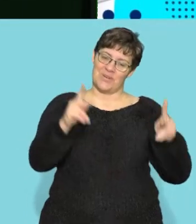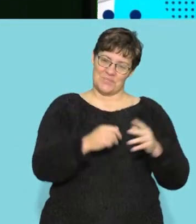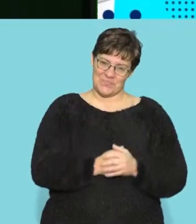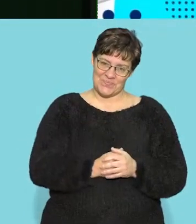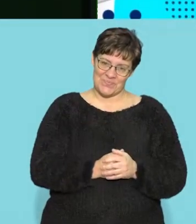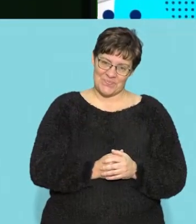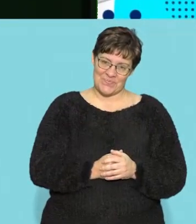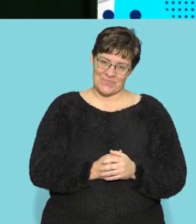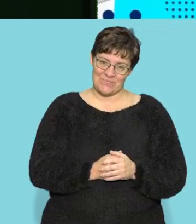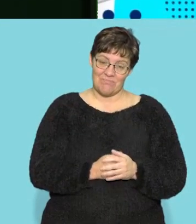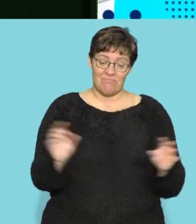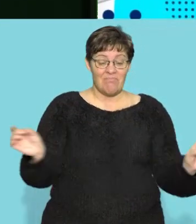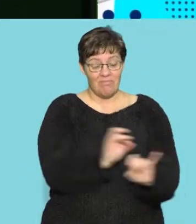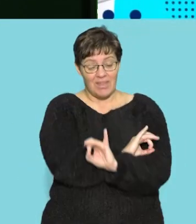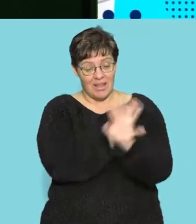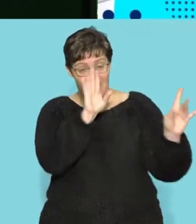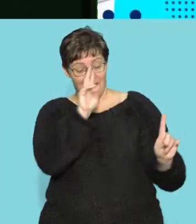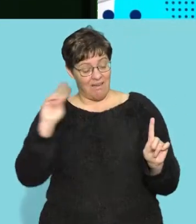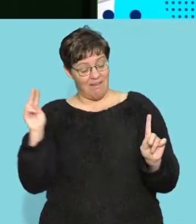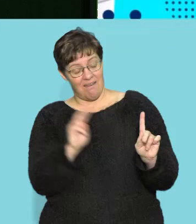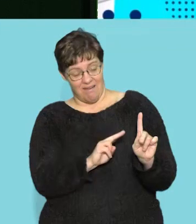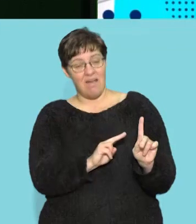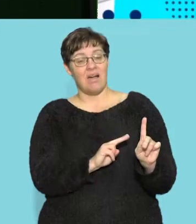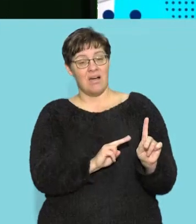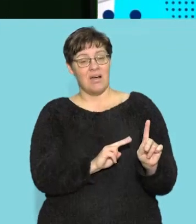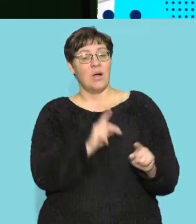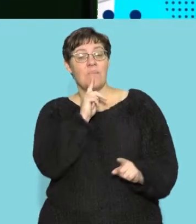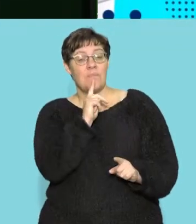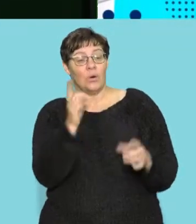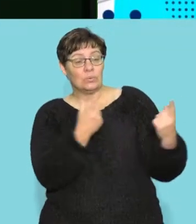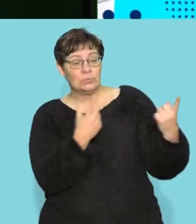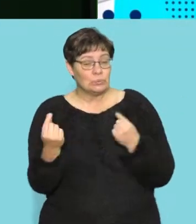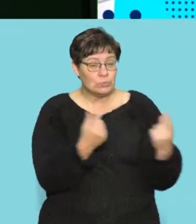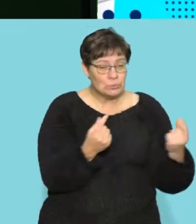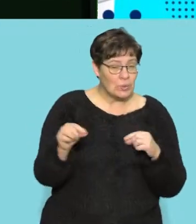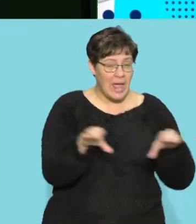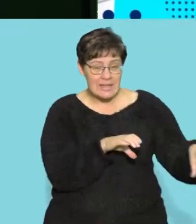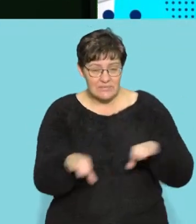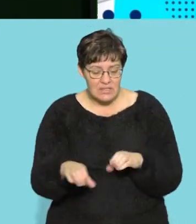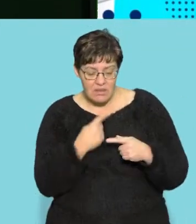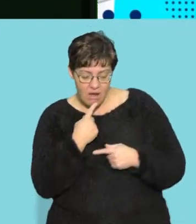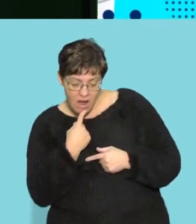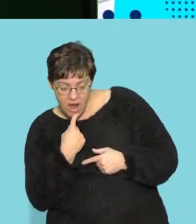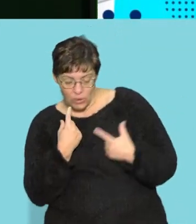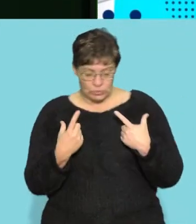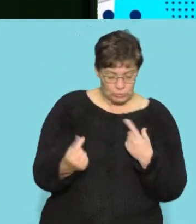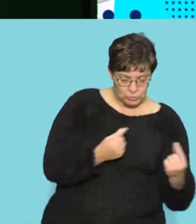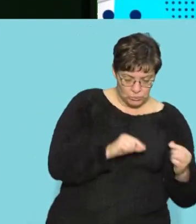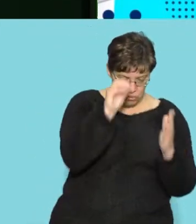So, you can clearly see that once you start doing these activities, once you start